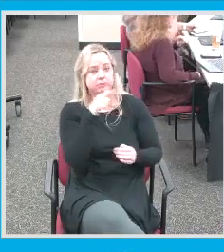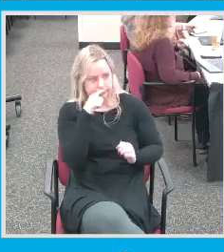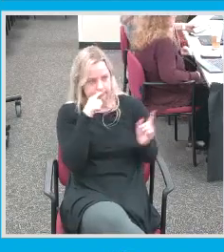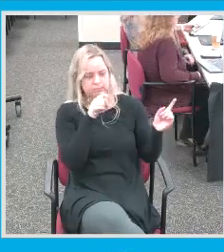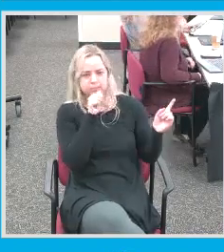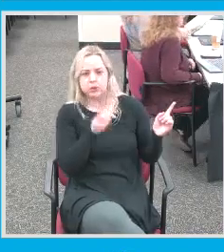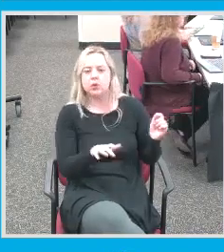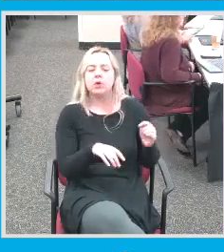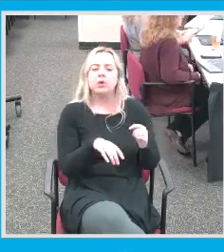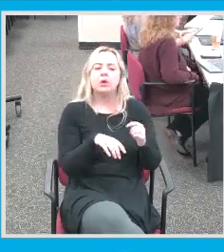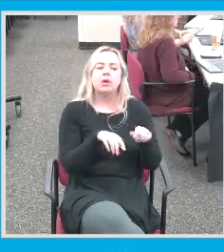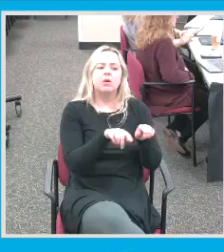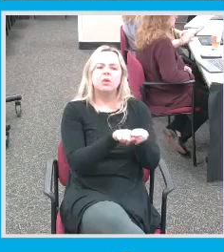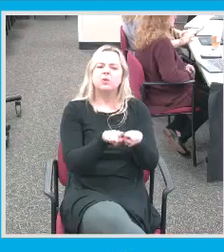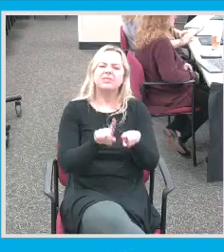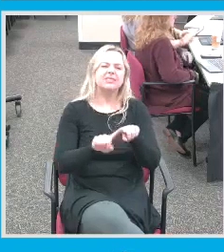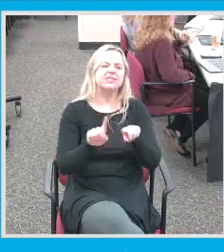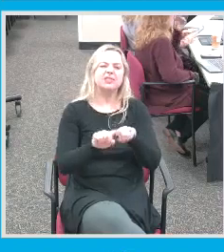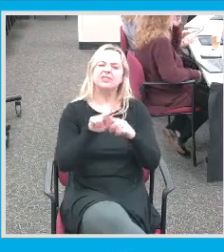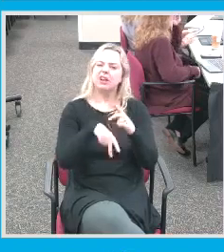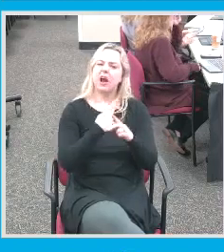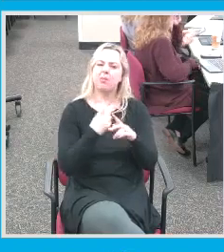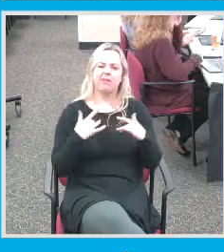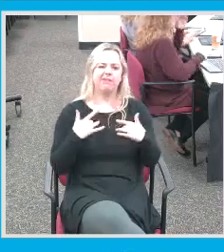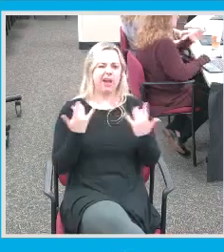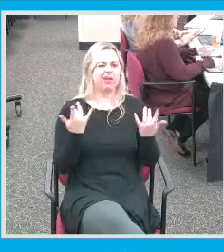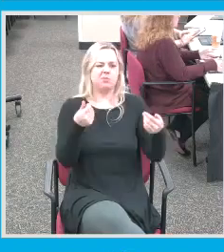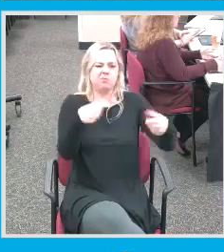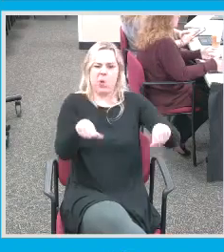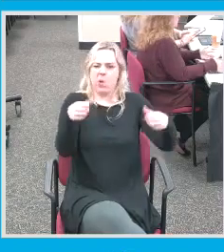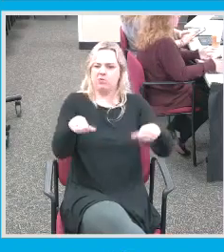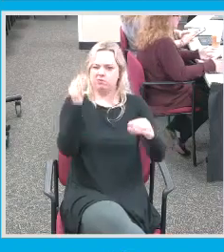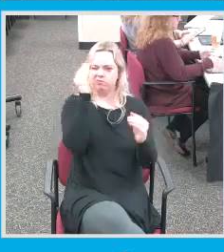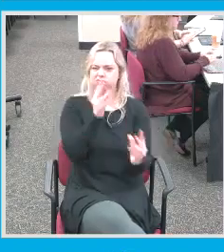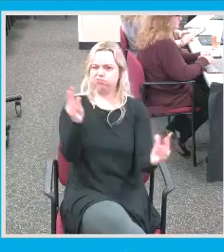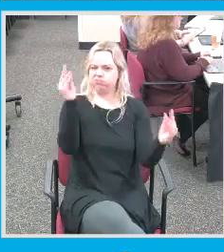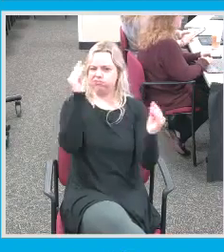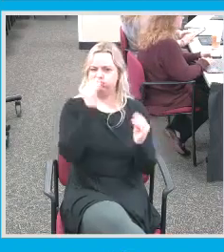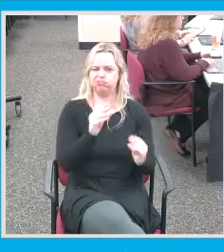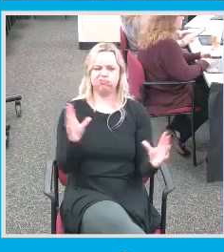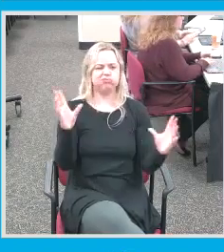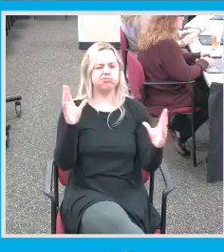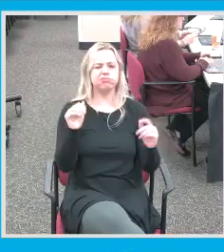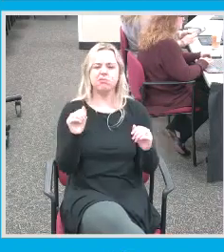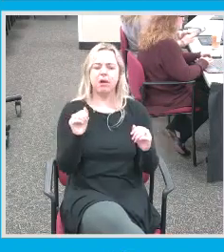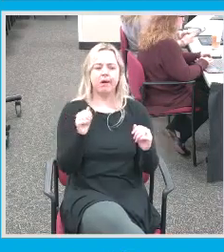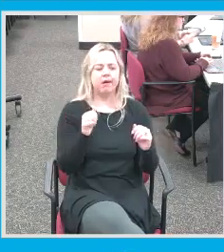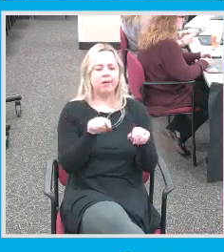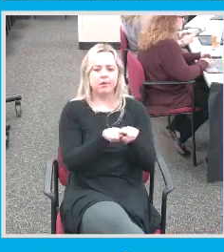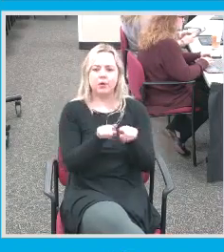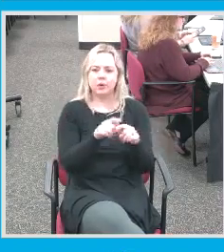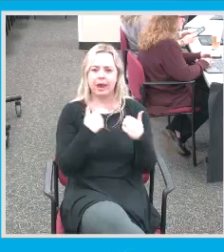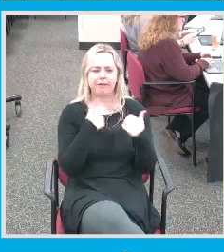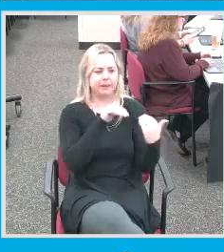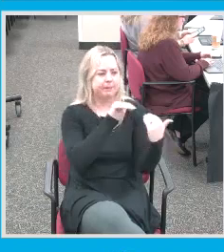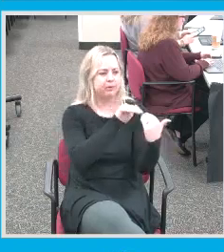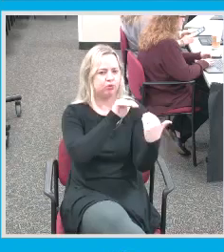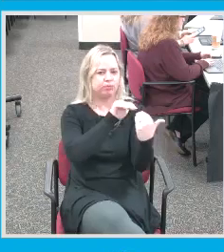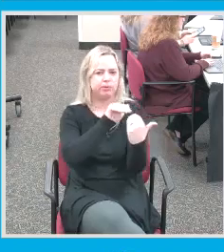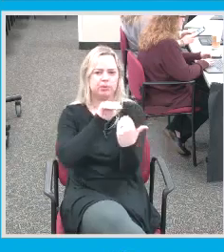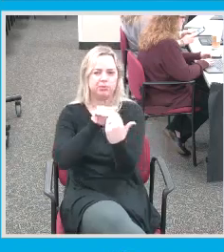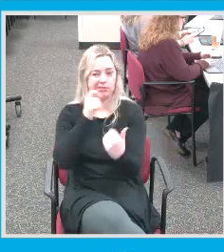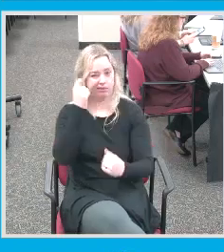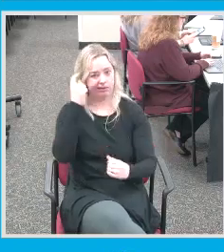type of events just to bring awareness around the issue. Peer-to-peer, is a little bit different from us